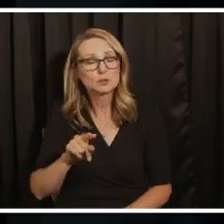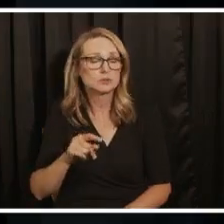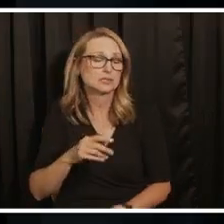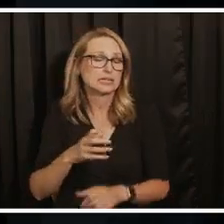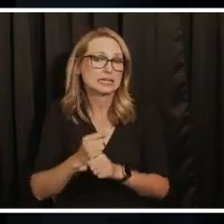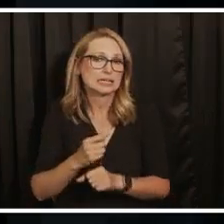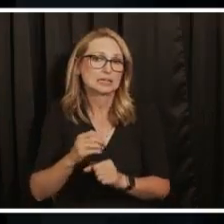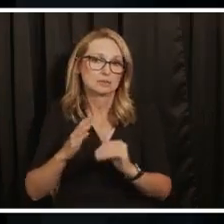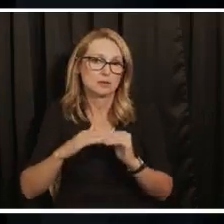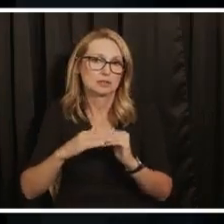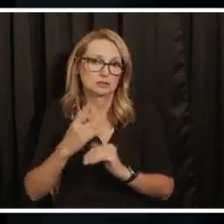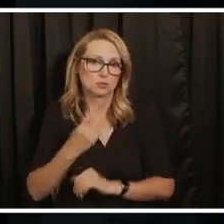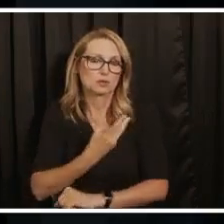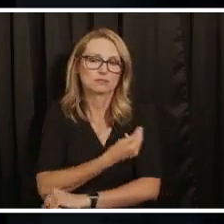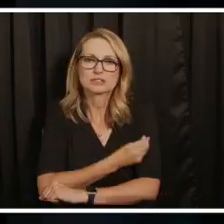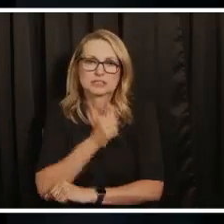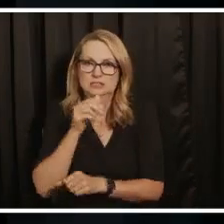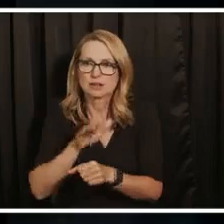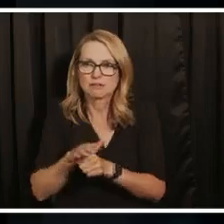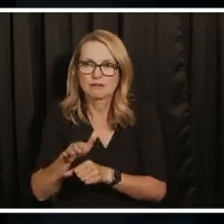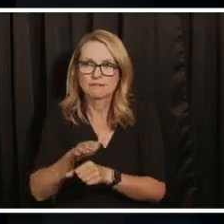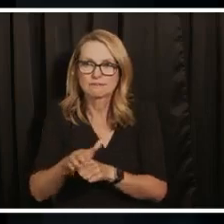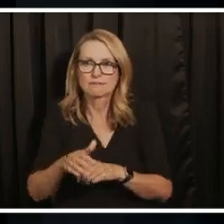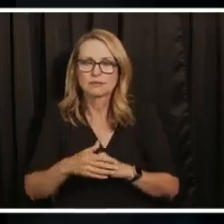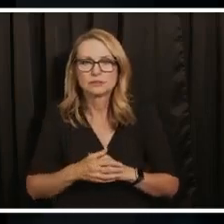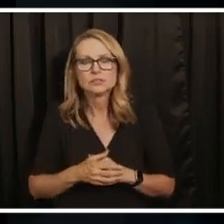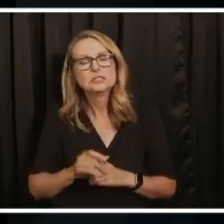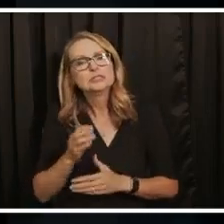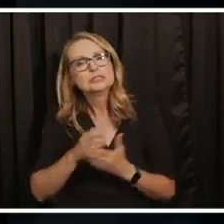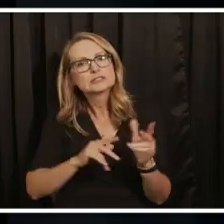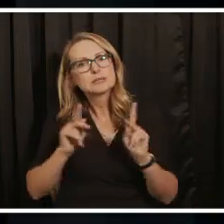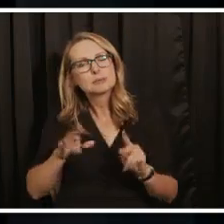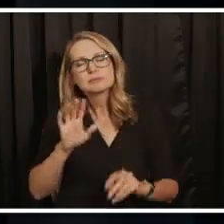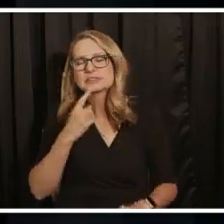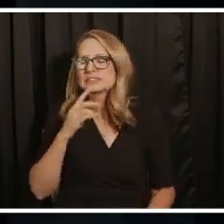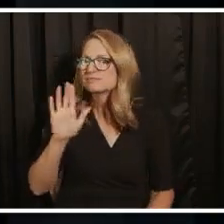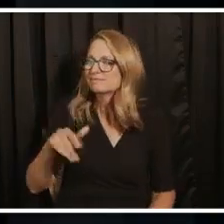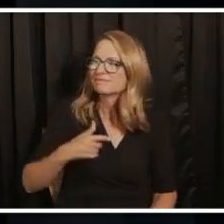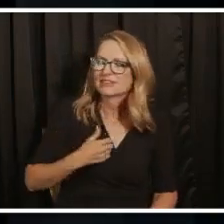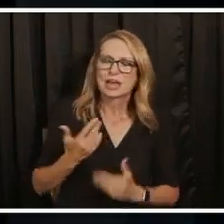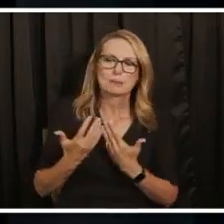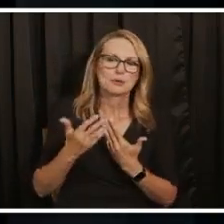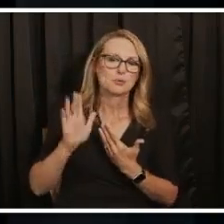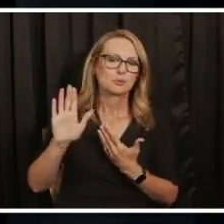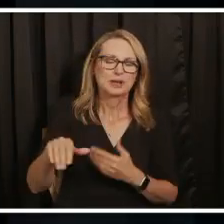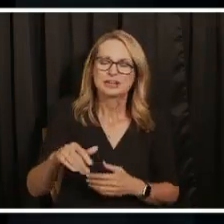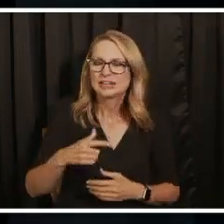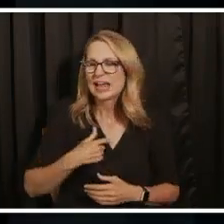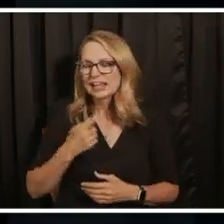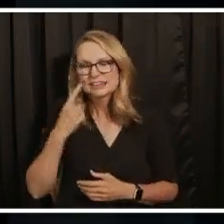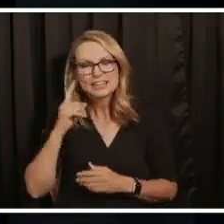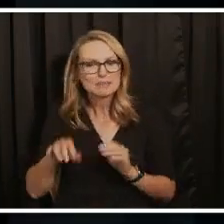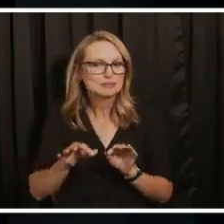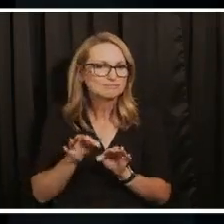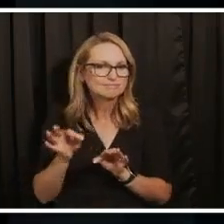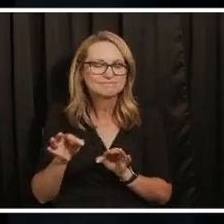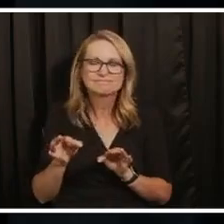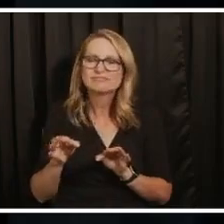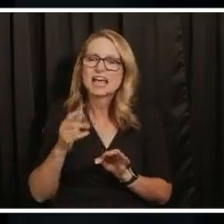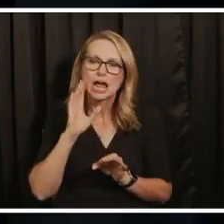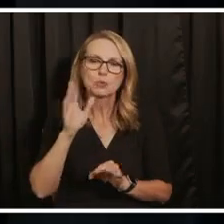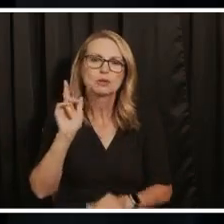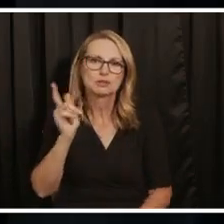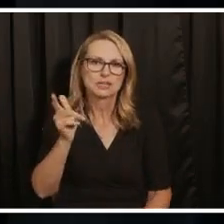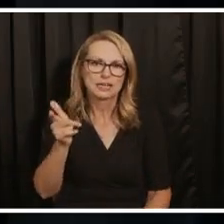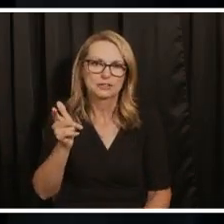vaccinated. And I know some Coloradans have taken a wait-and-see approach, or they just haven't gotten around to getting their vaccine and they need that extra nudge. That's where our